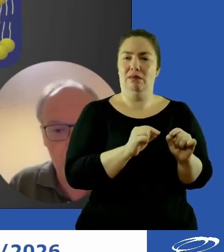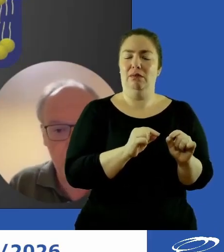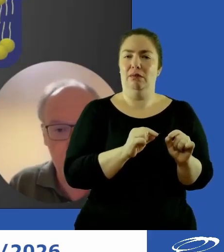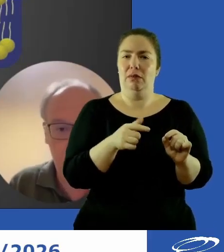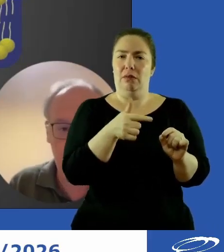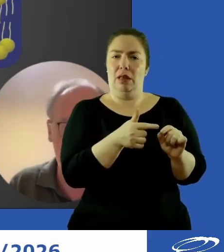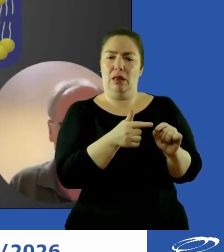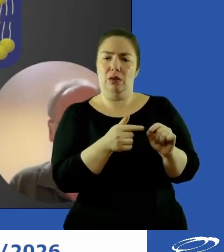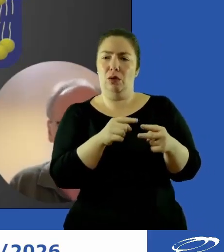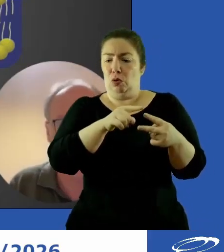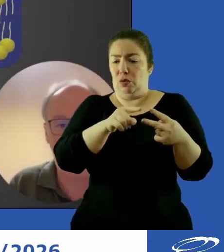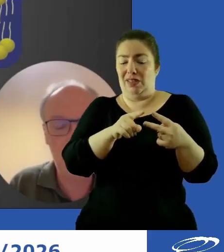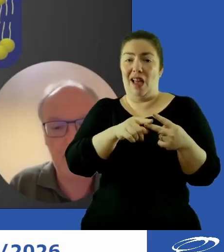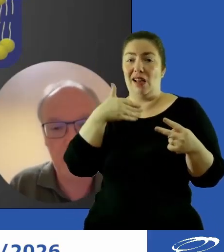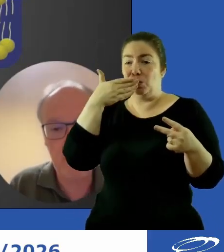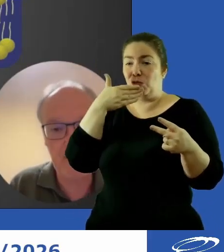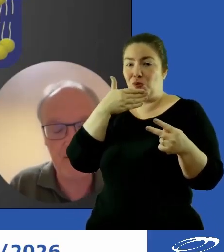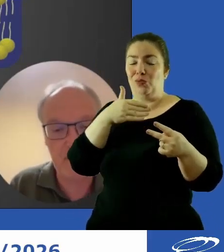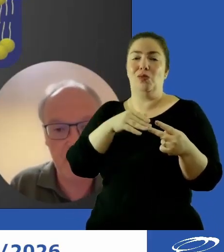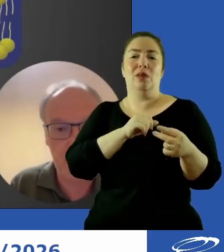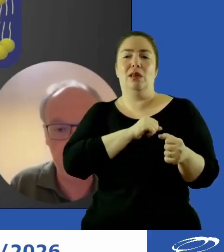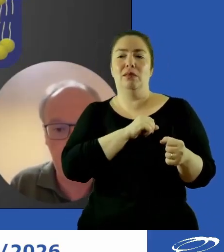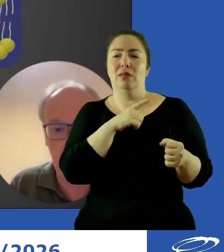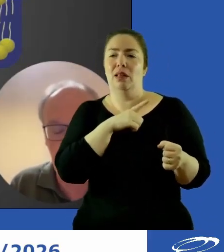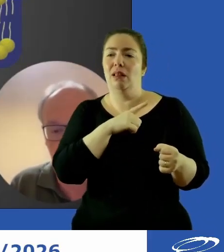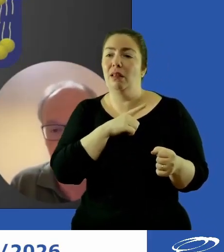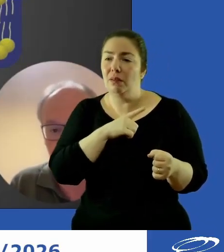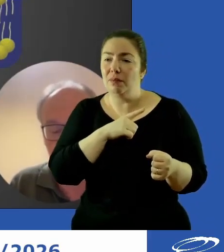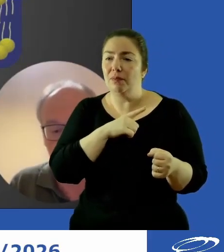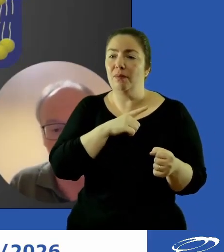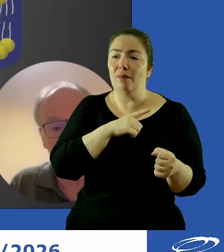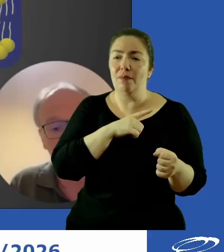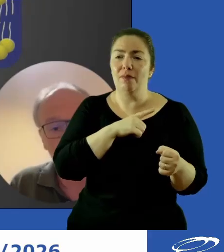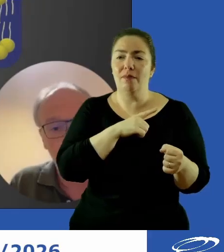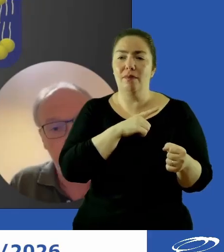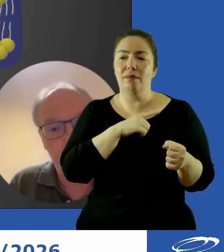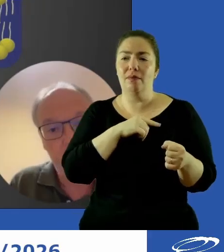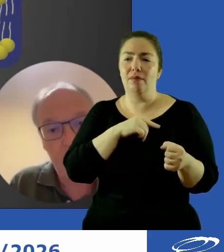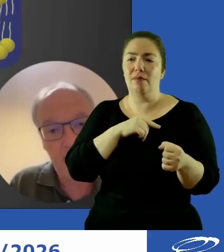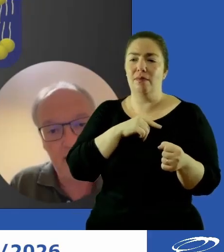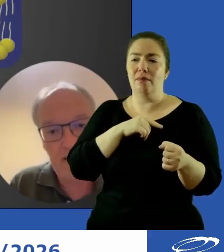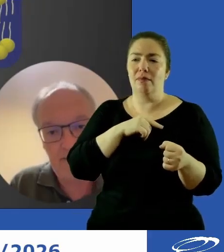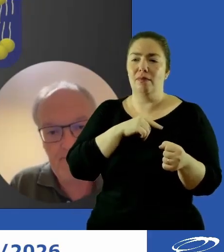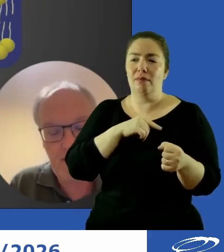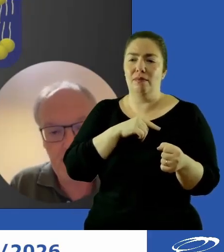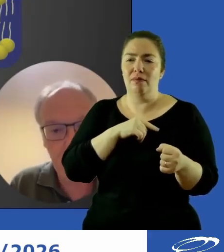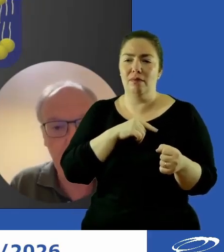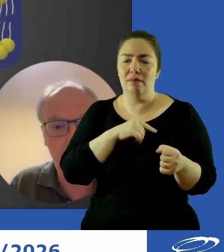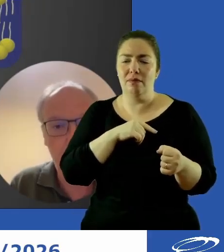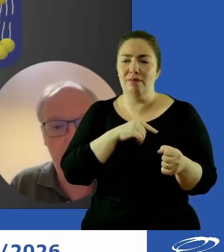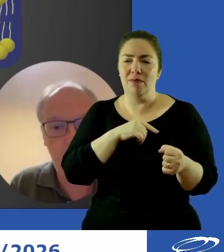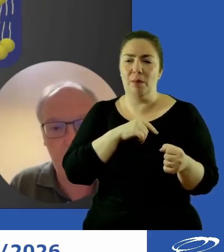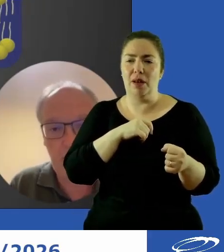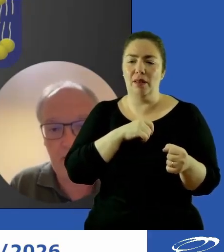sugars plus this chain of amino acids appears outside of the membrane cell, immediately they find